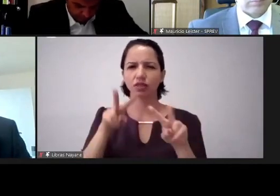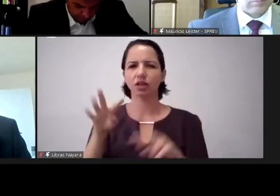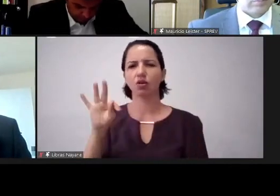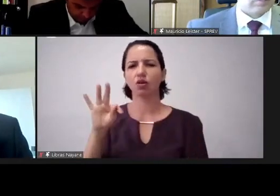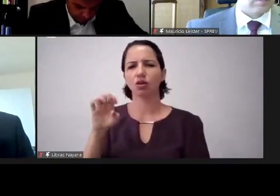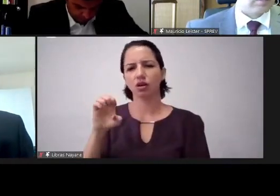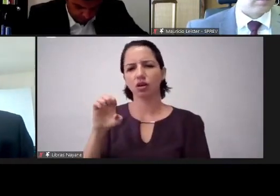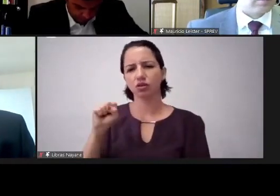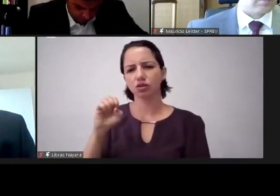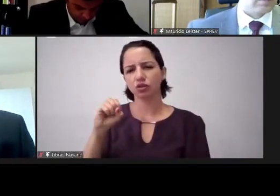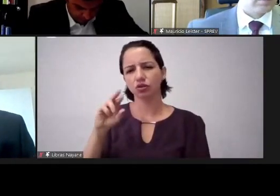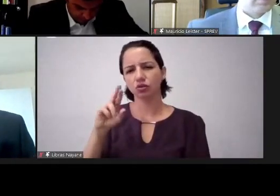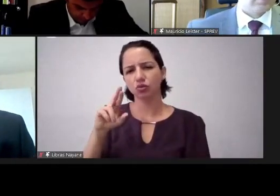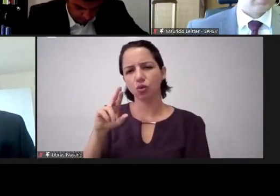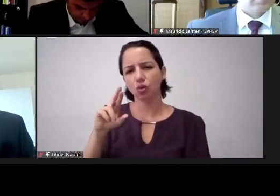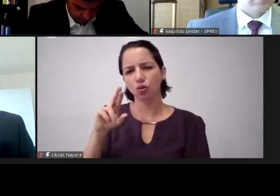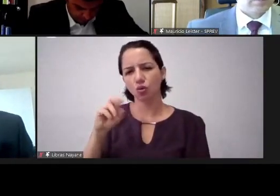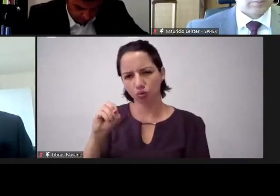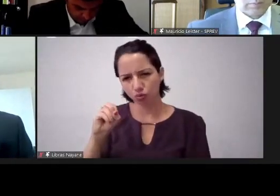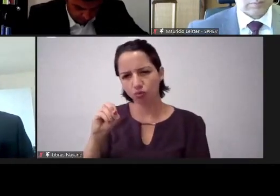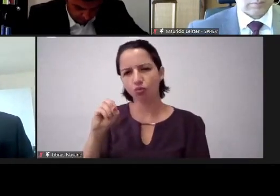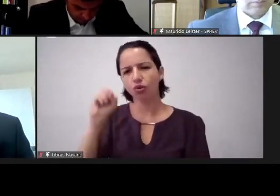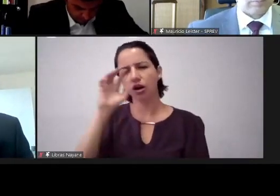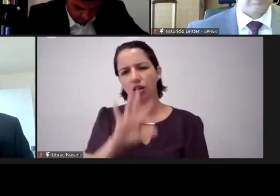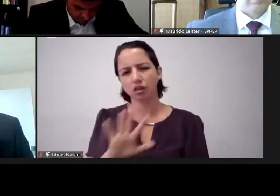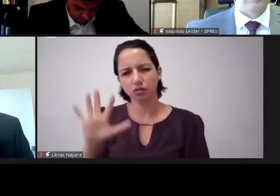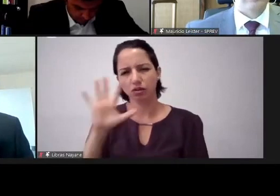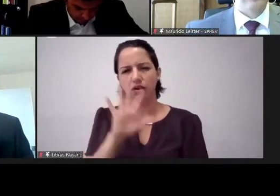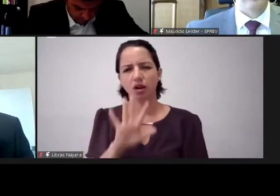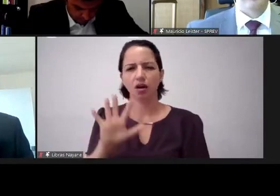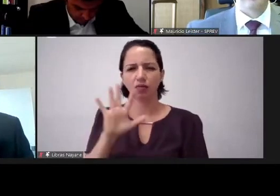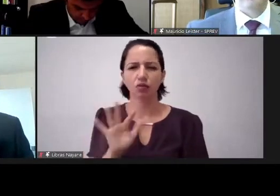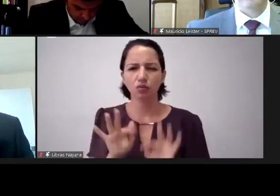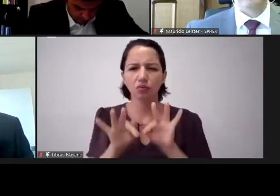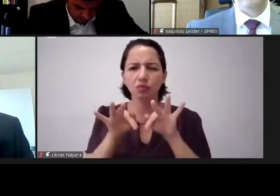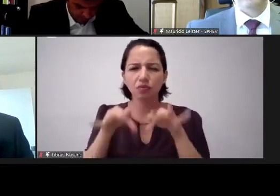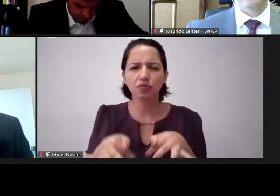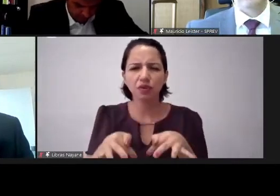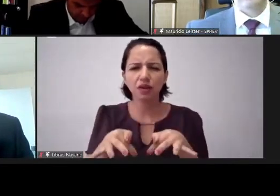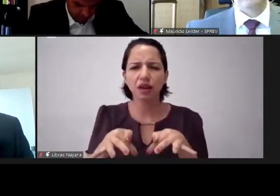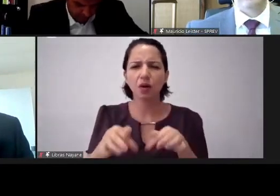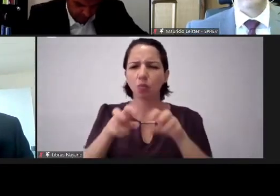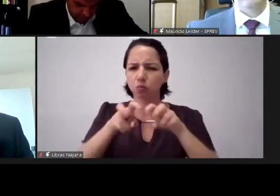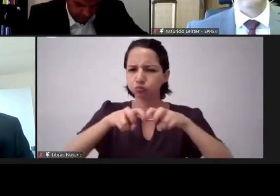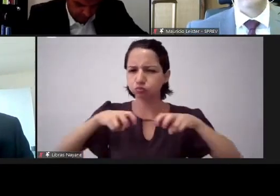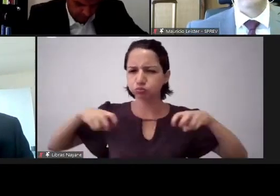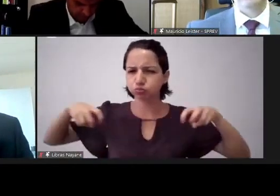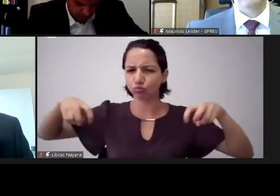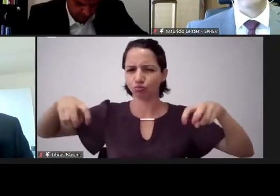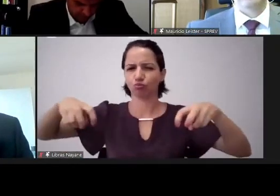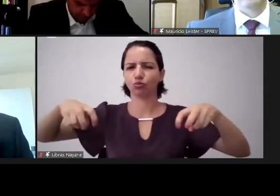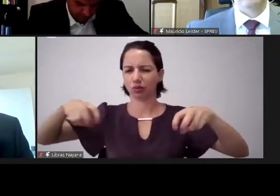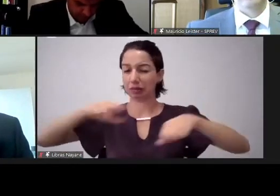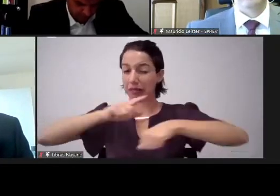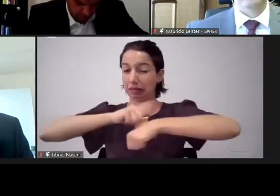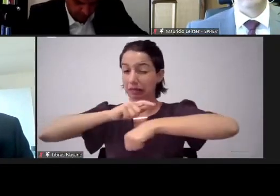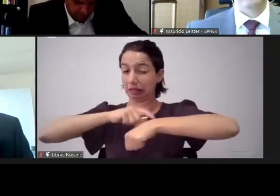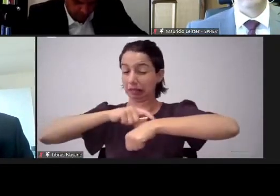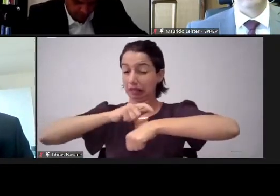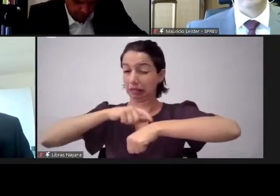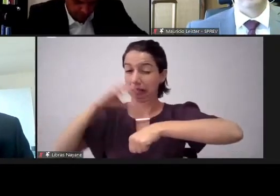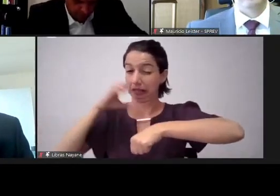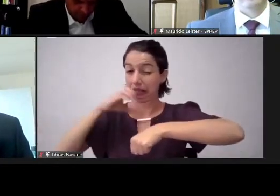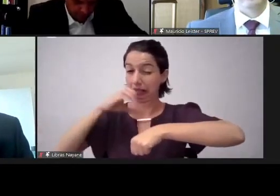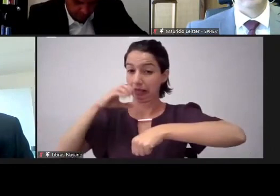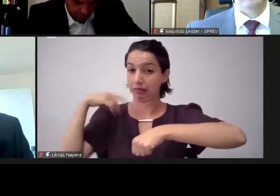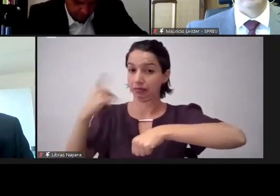Well, I would like to end to our panel. We have a short